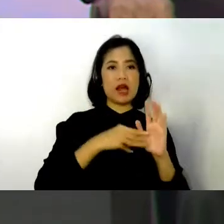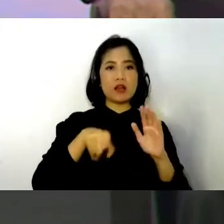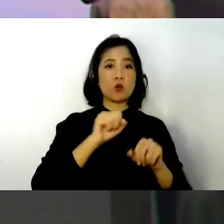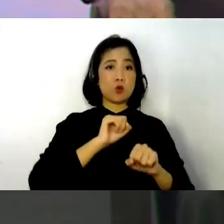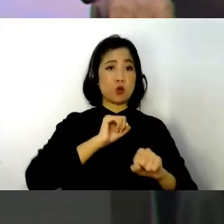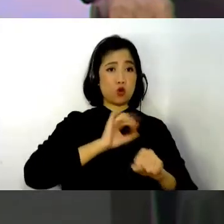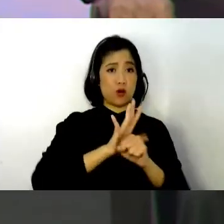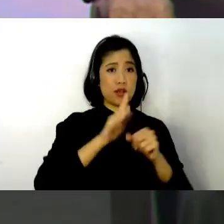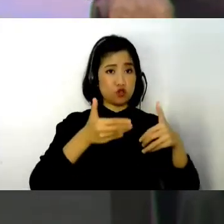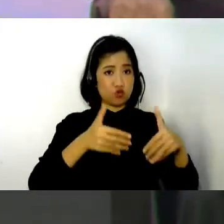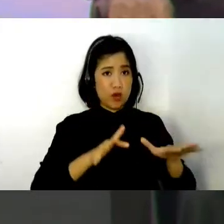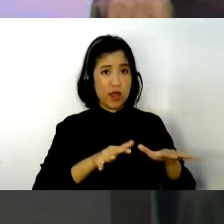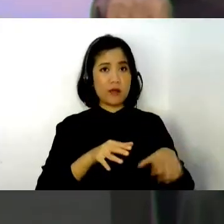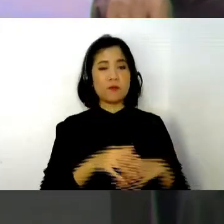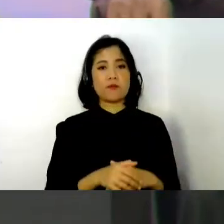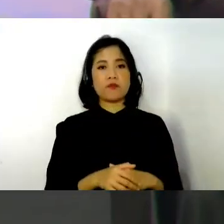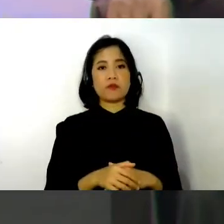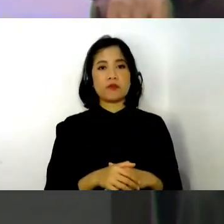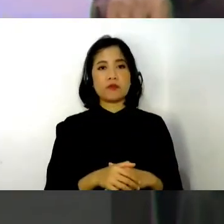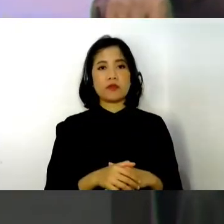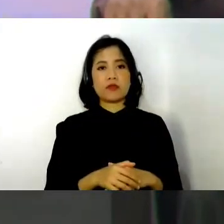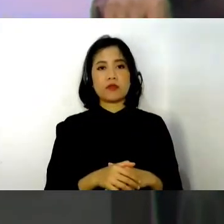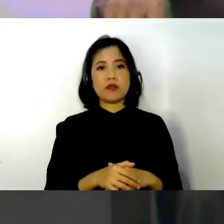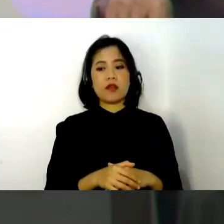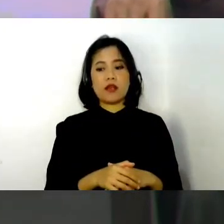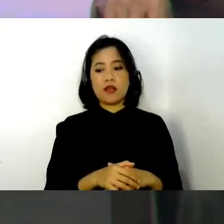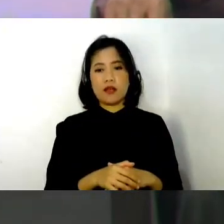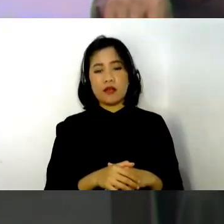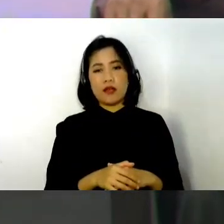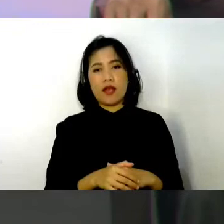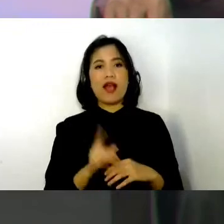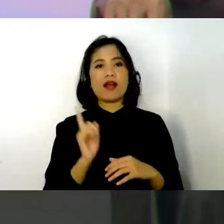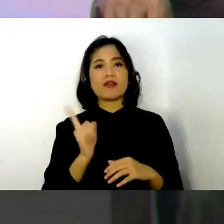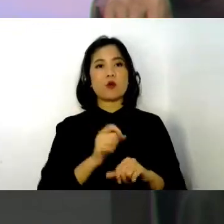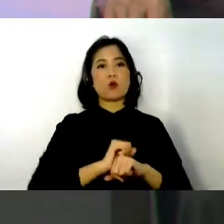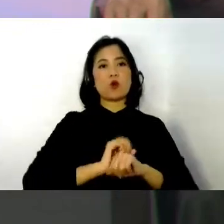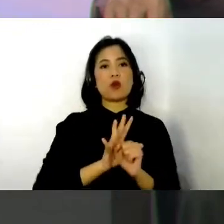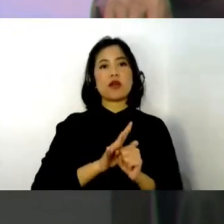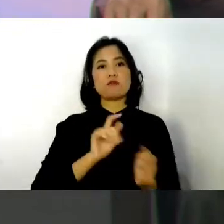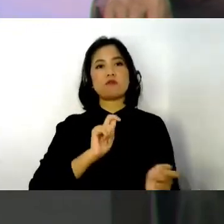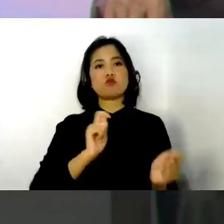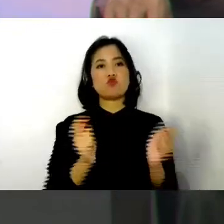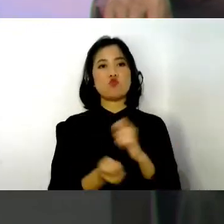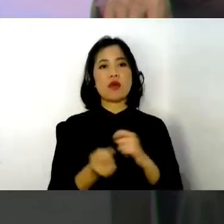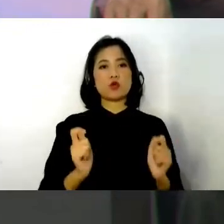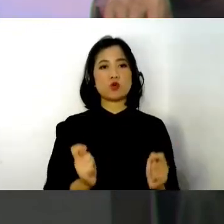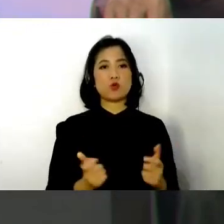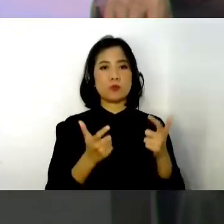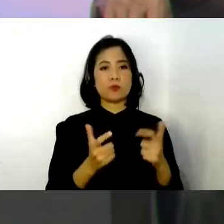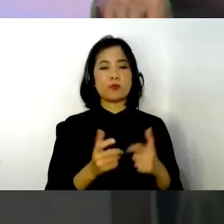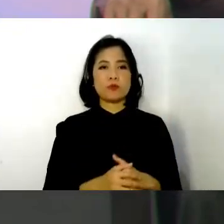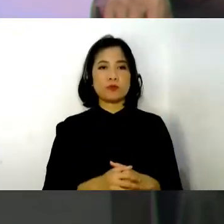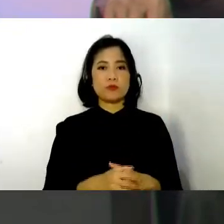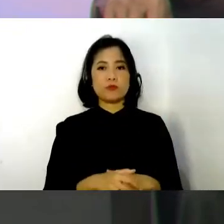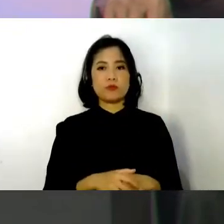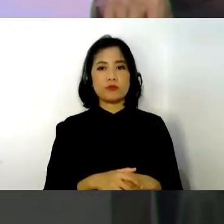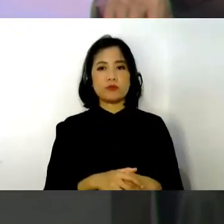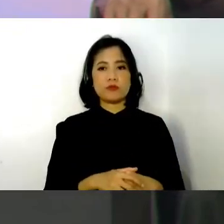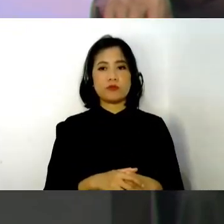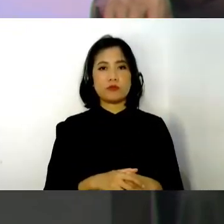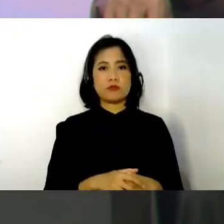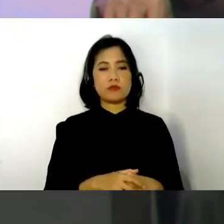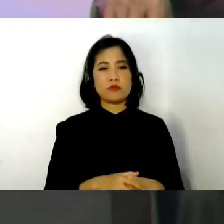While in urban areas, of course, the land of price so high, so I don't think people can afford to have the